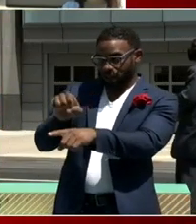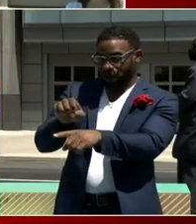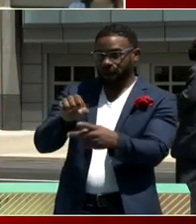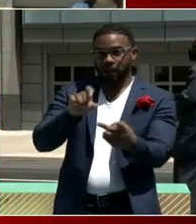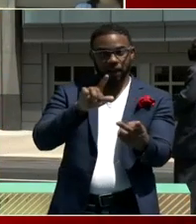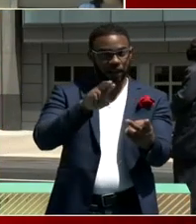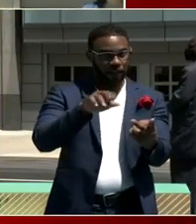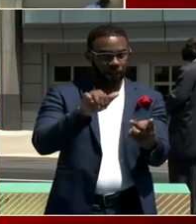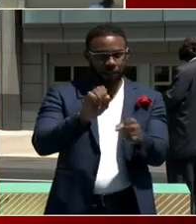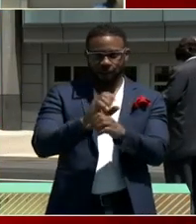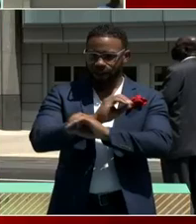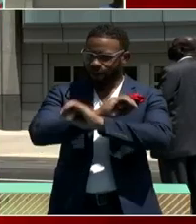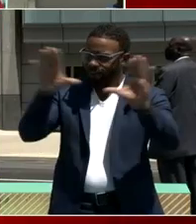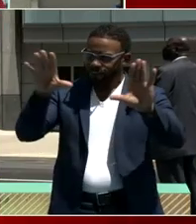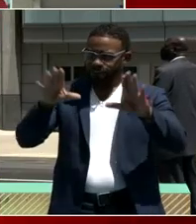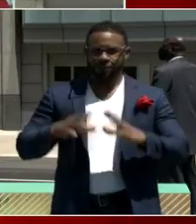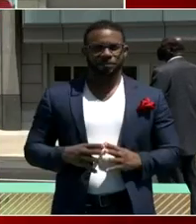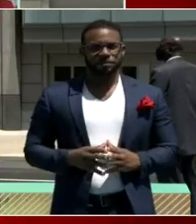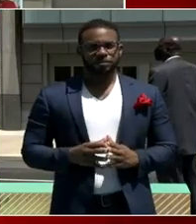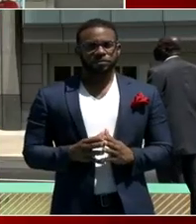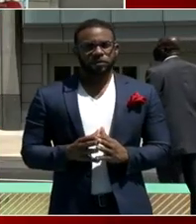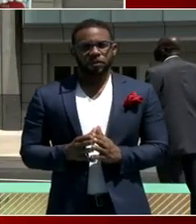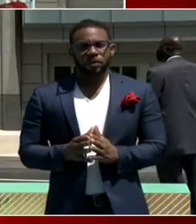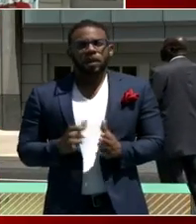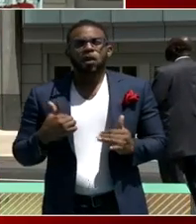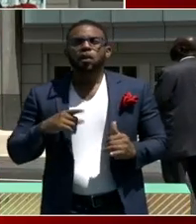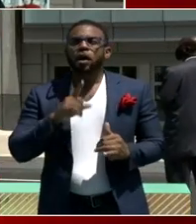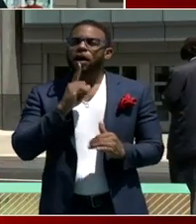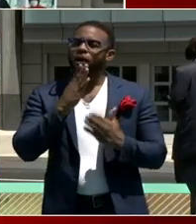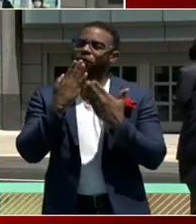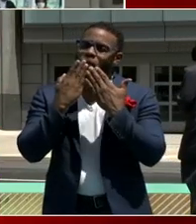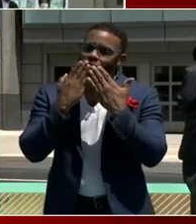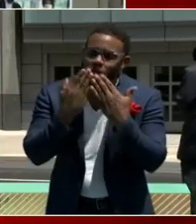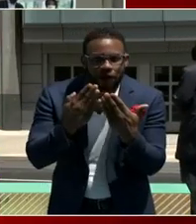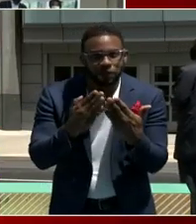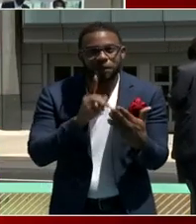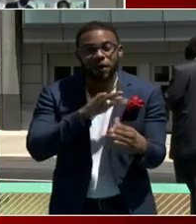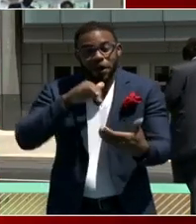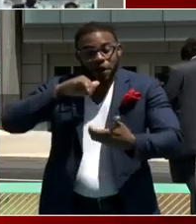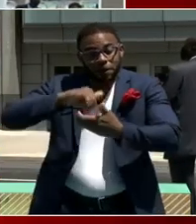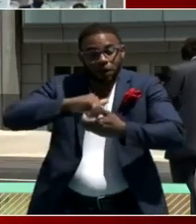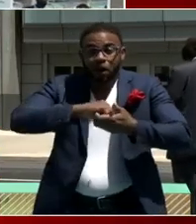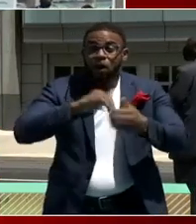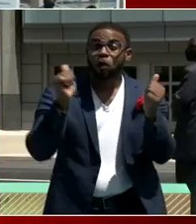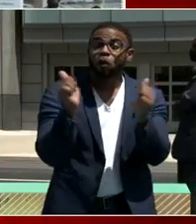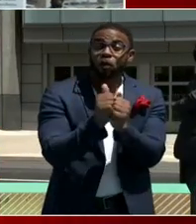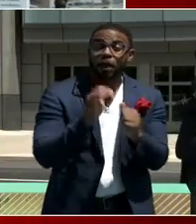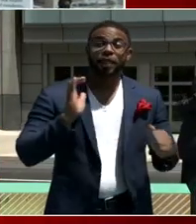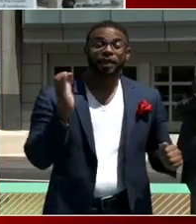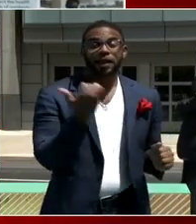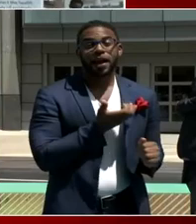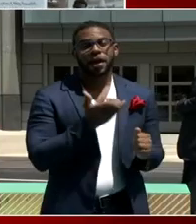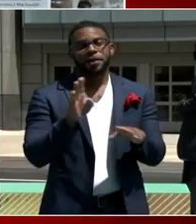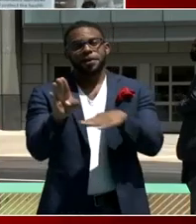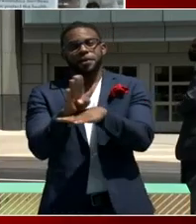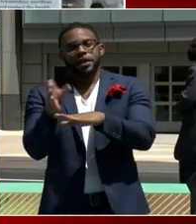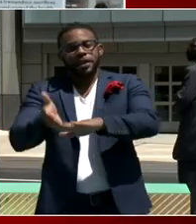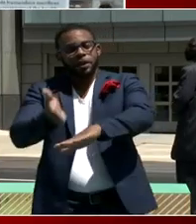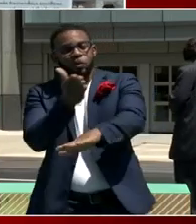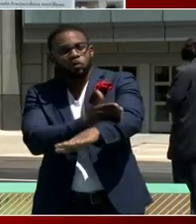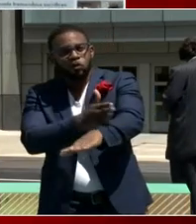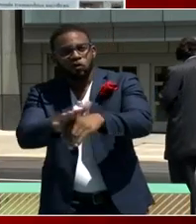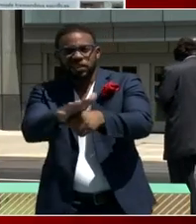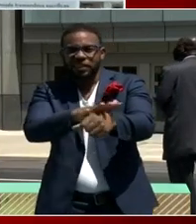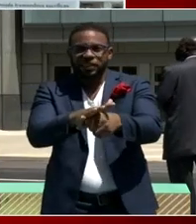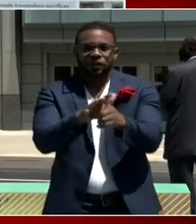made that very, very clear. We are grateful to be partners with our business